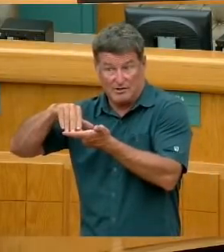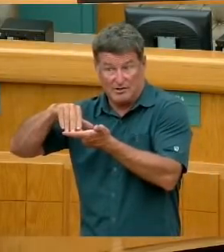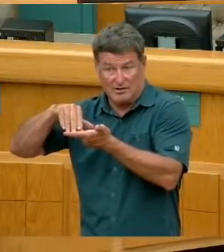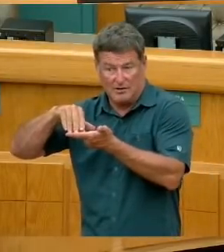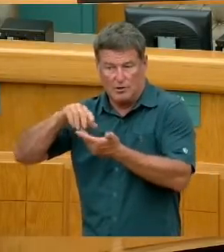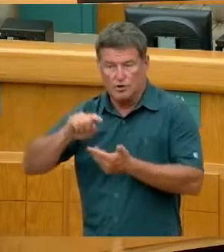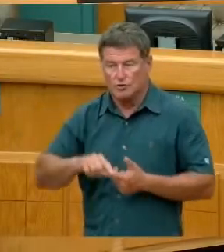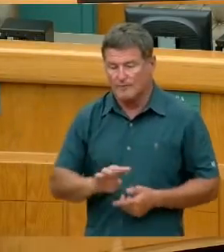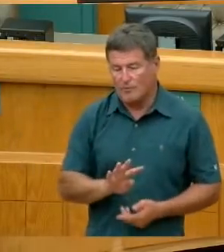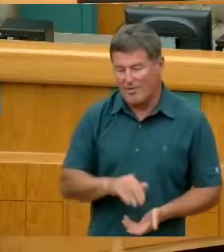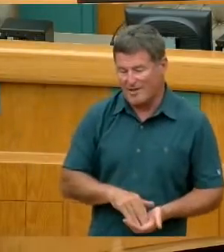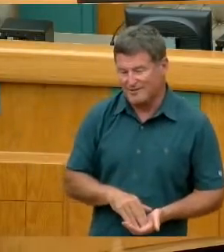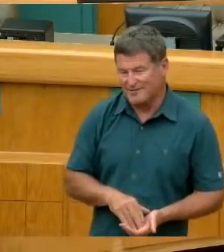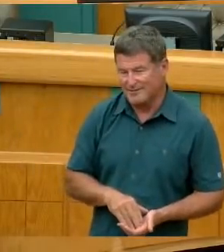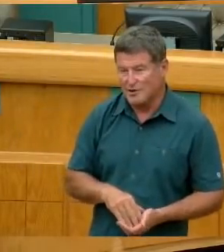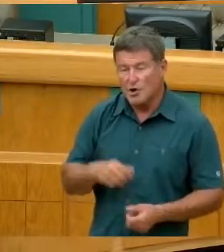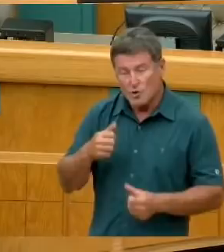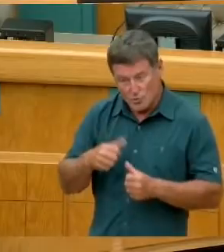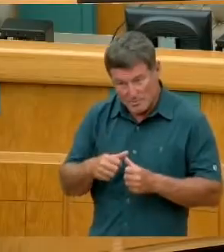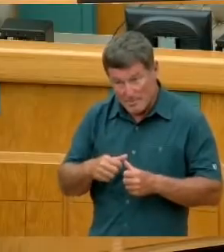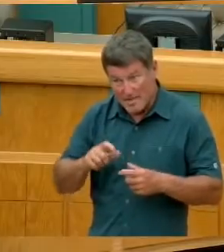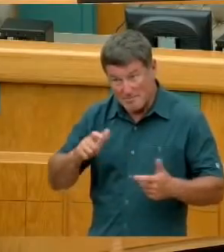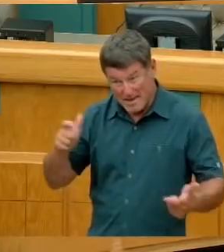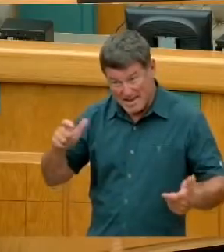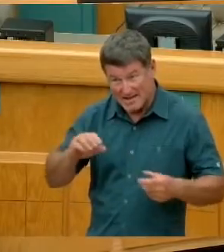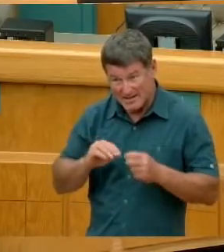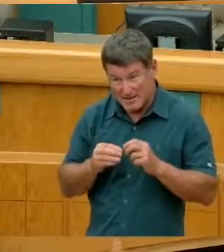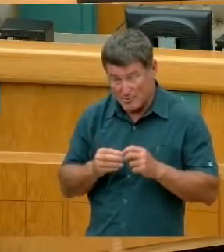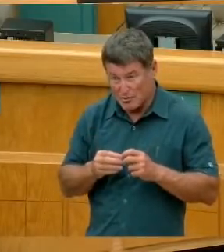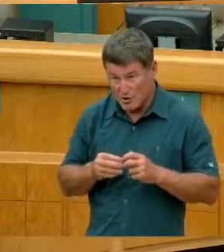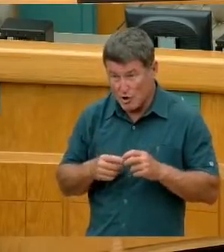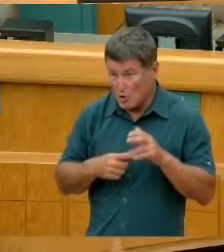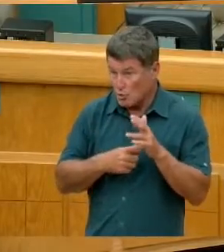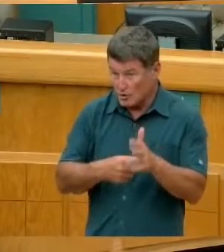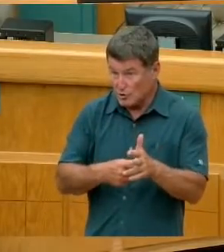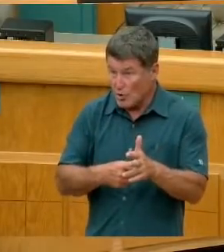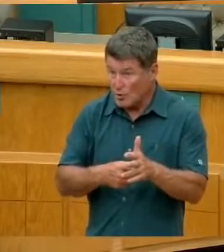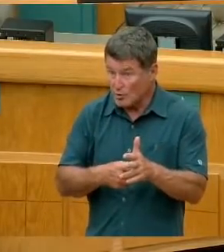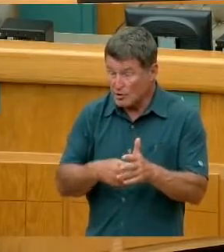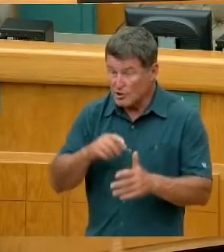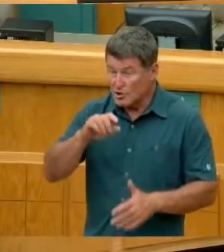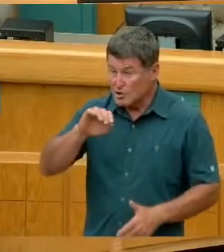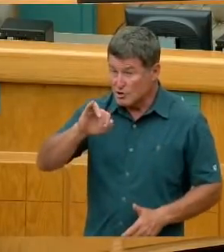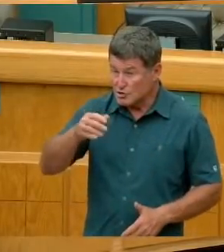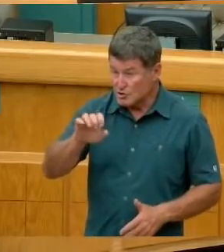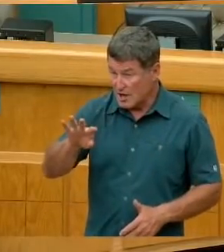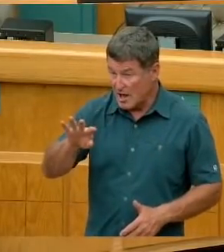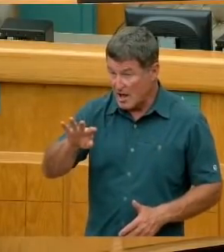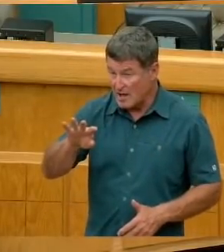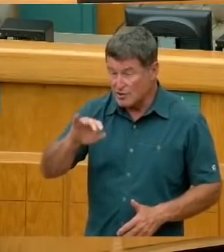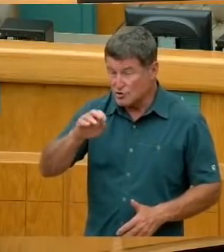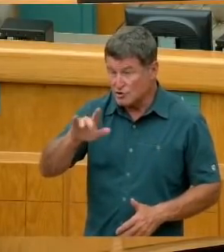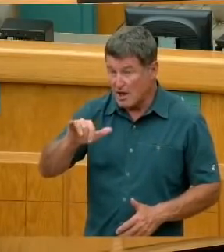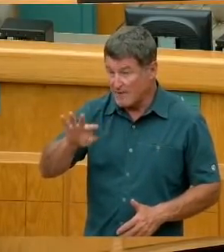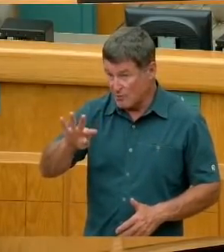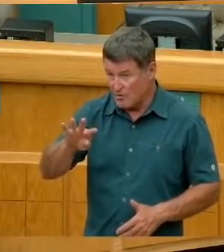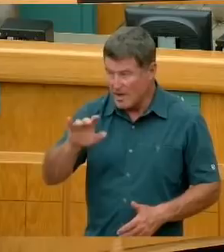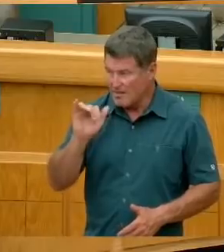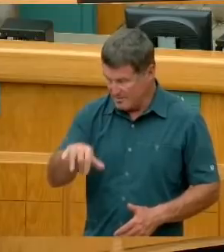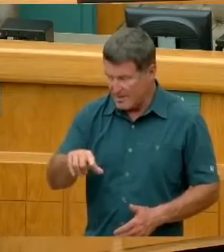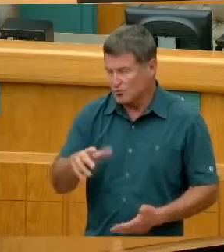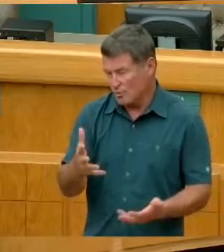25,000 in a certain interval to that 4,000. Remember that great number, that great spread that we showed over July 4th